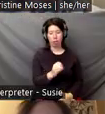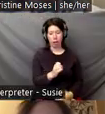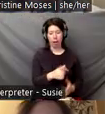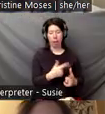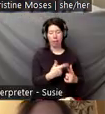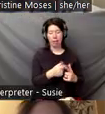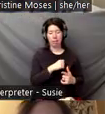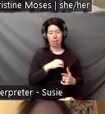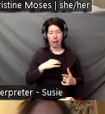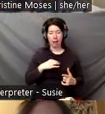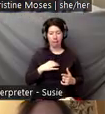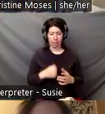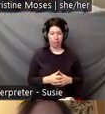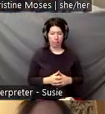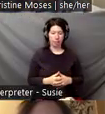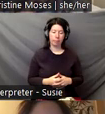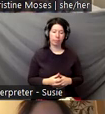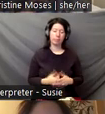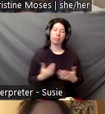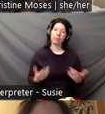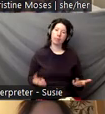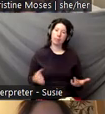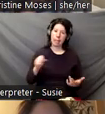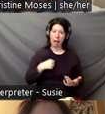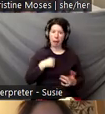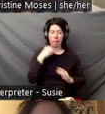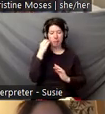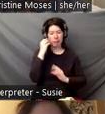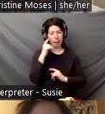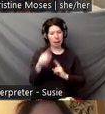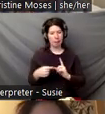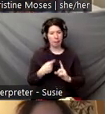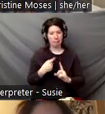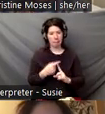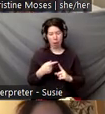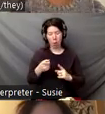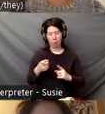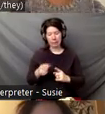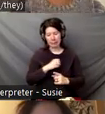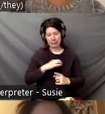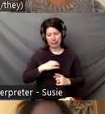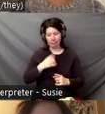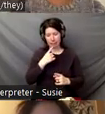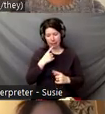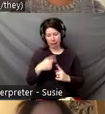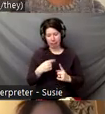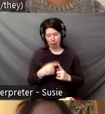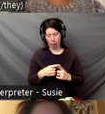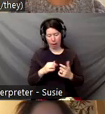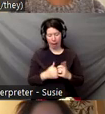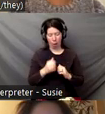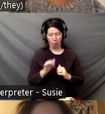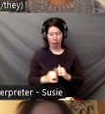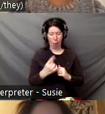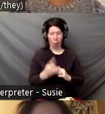Yeah, so just thinking about what staff was saying about how that one highlighted